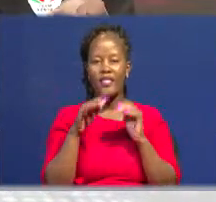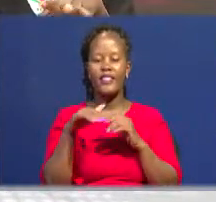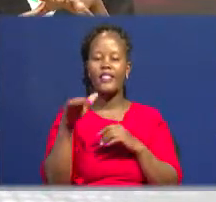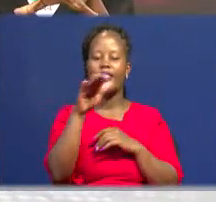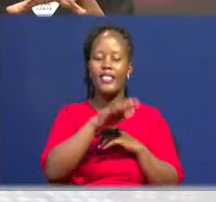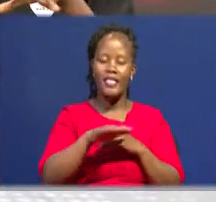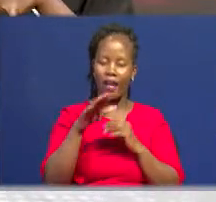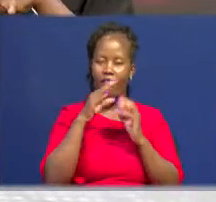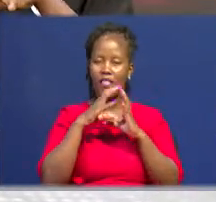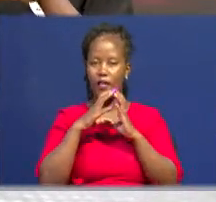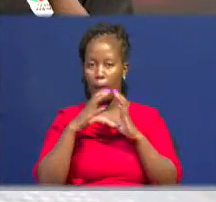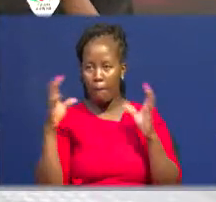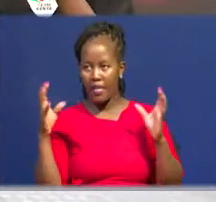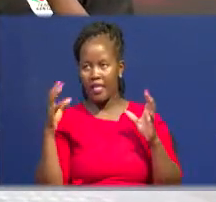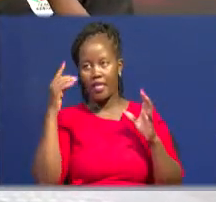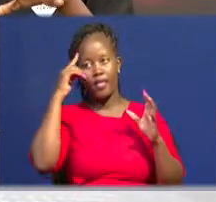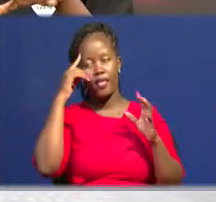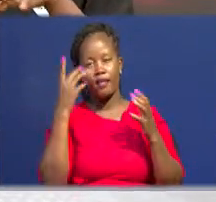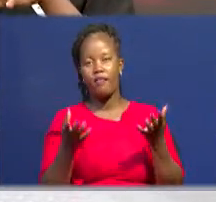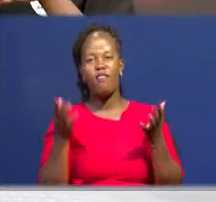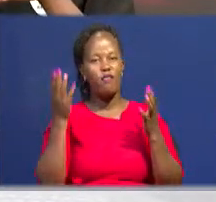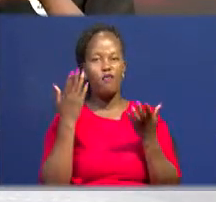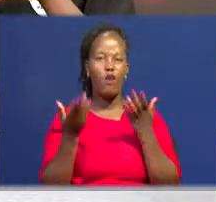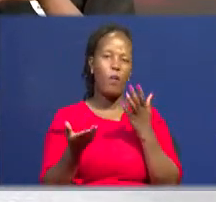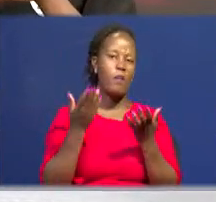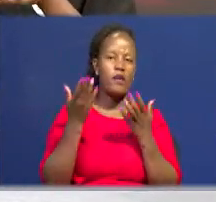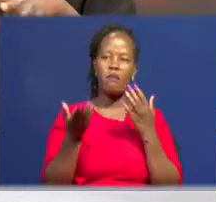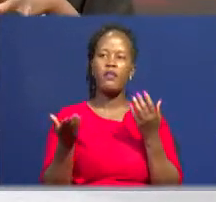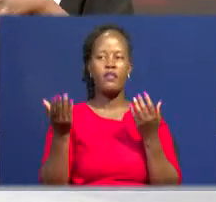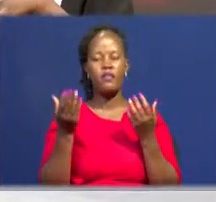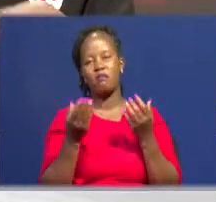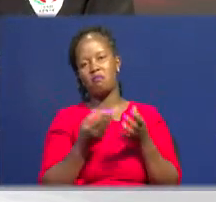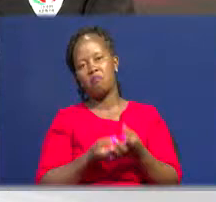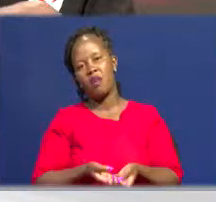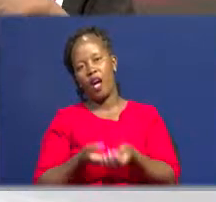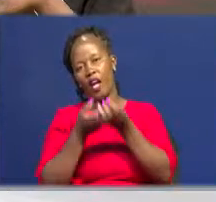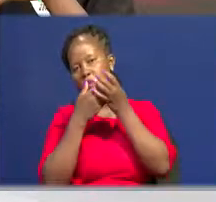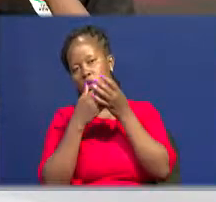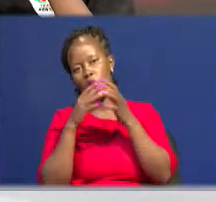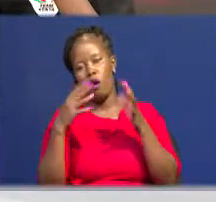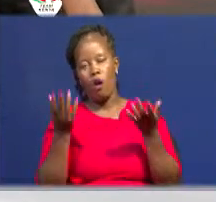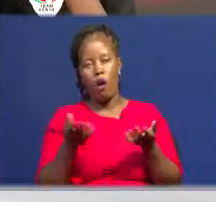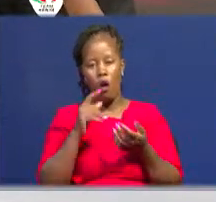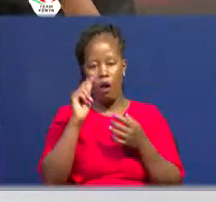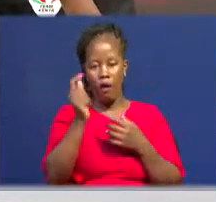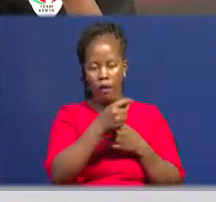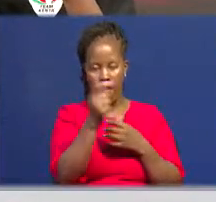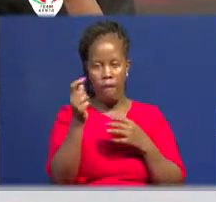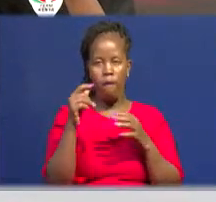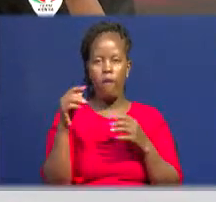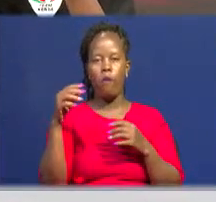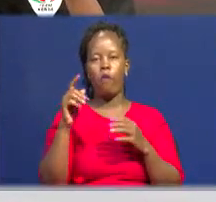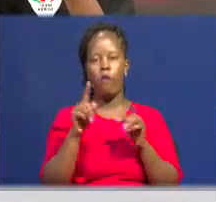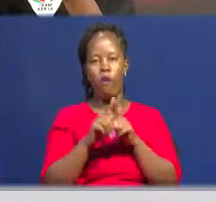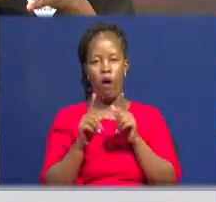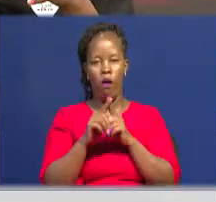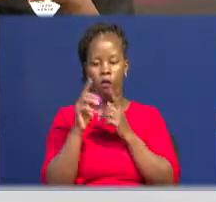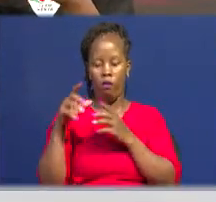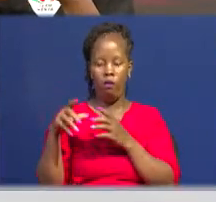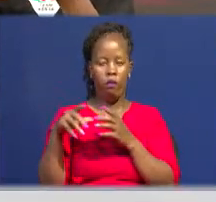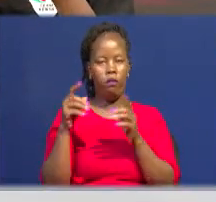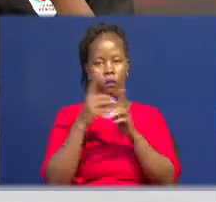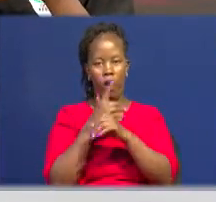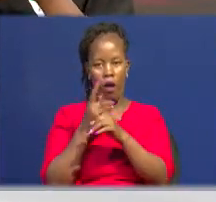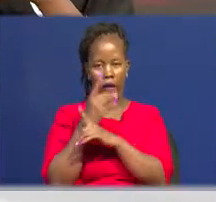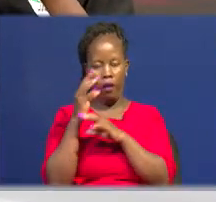surface for say, handball or tennis or hockey. So beach